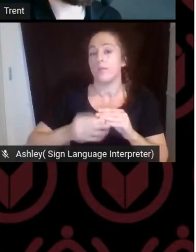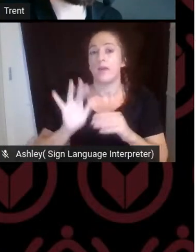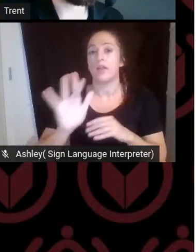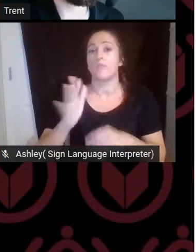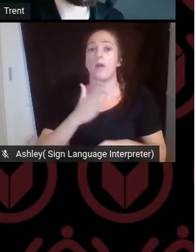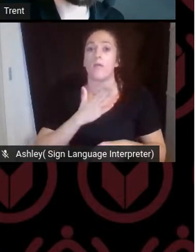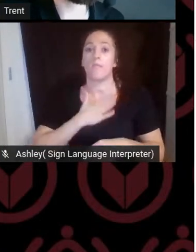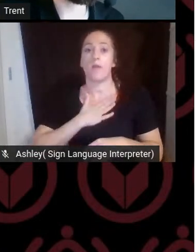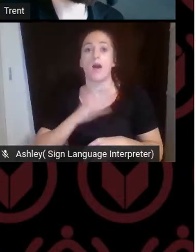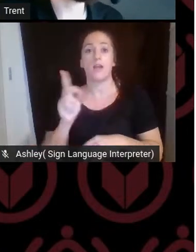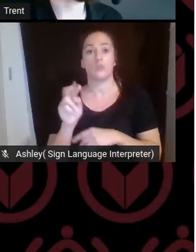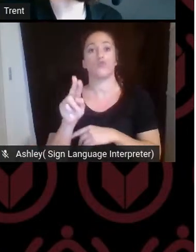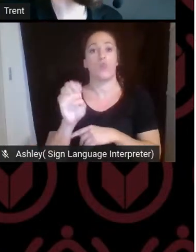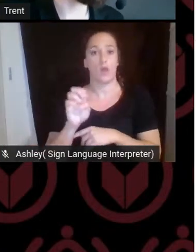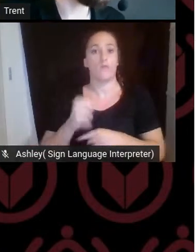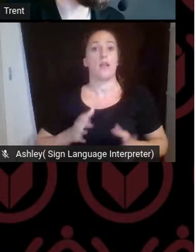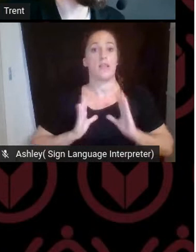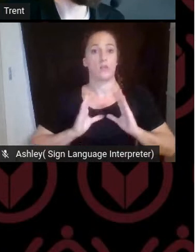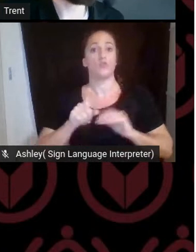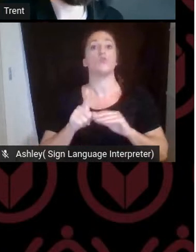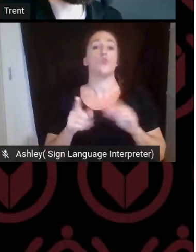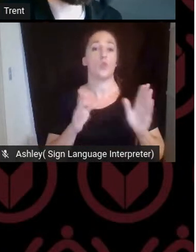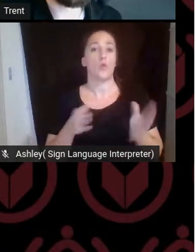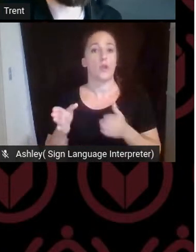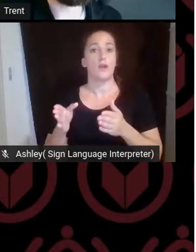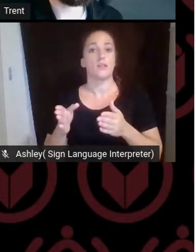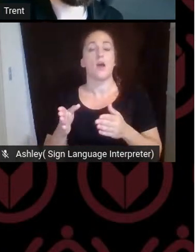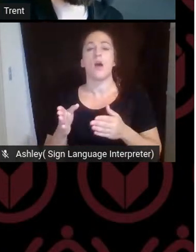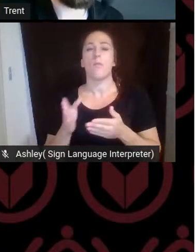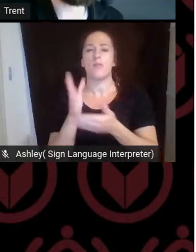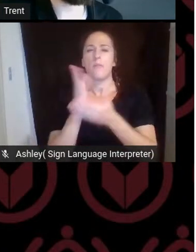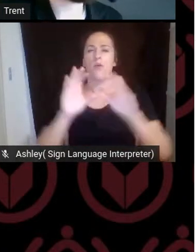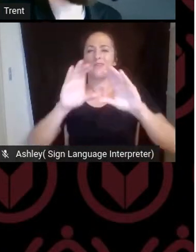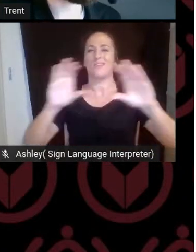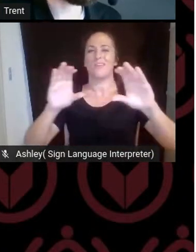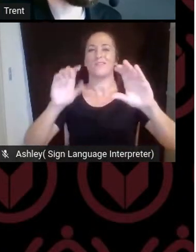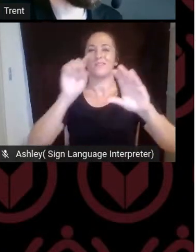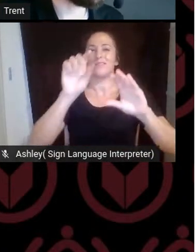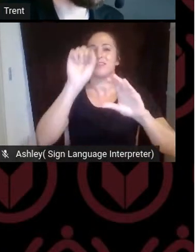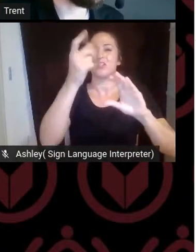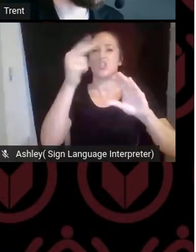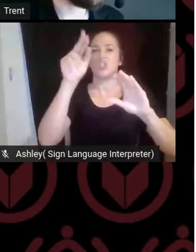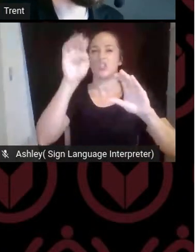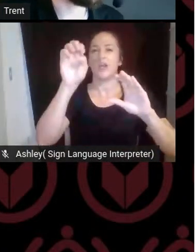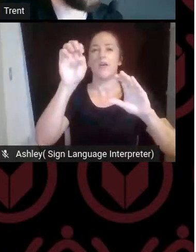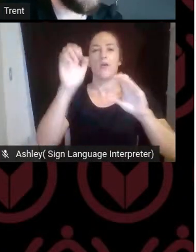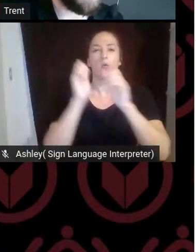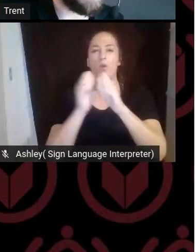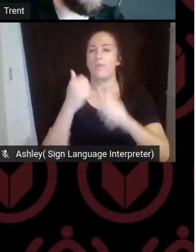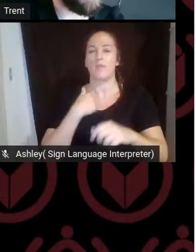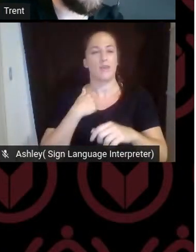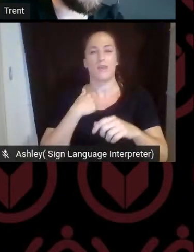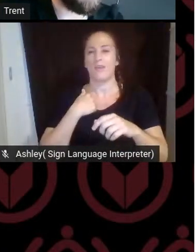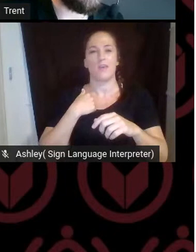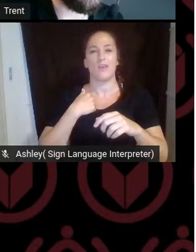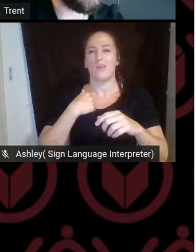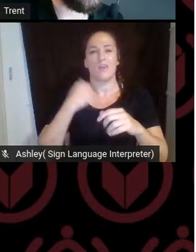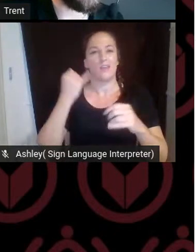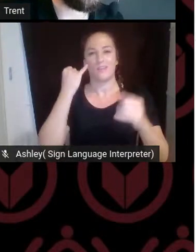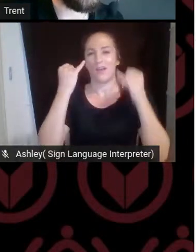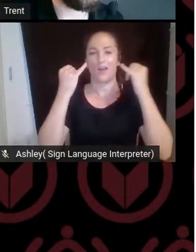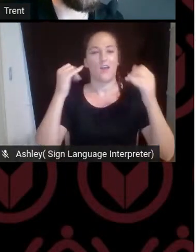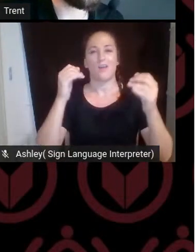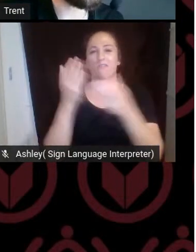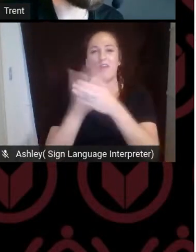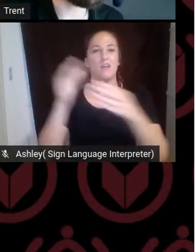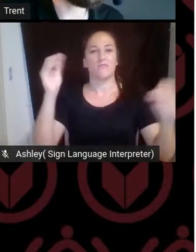kind of allows you to organize things. But in the shared with me, it's the wild, wild west, right? You can't really organize this stuff as